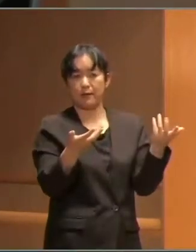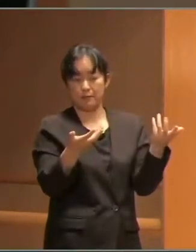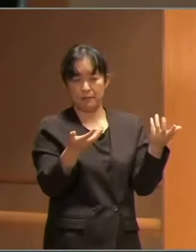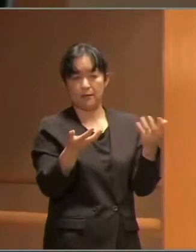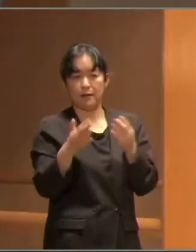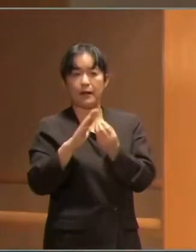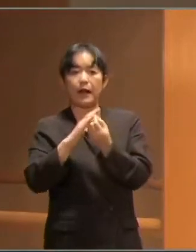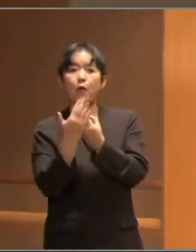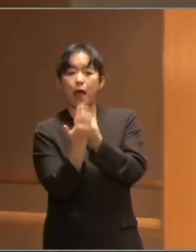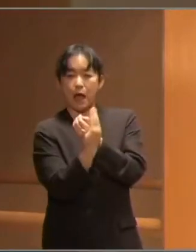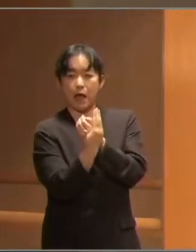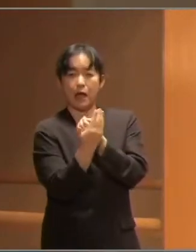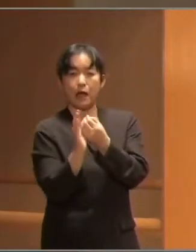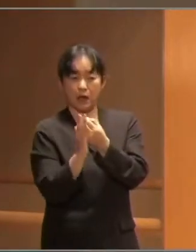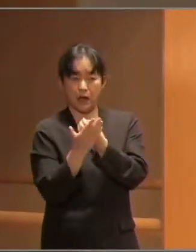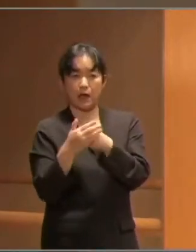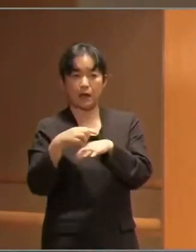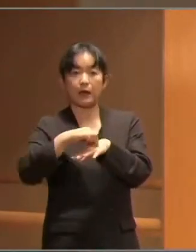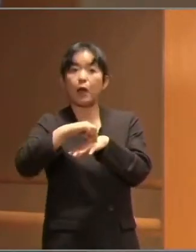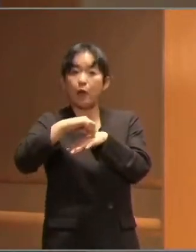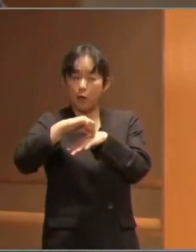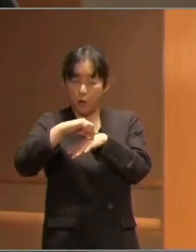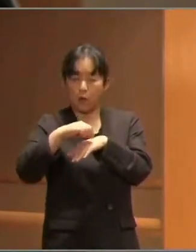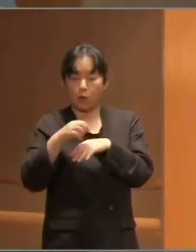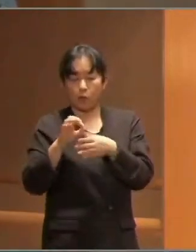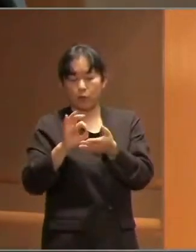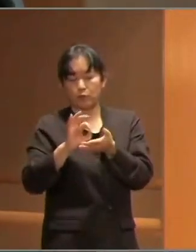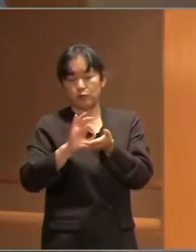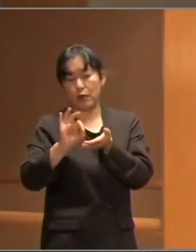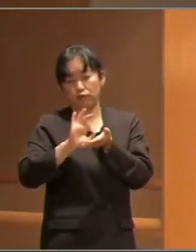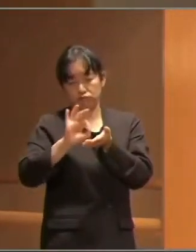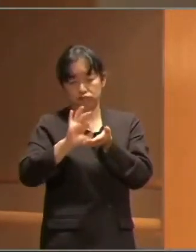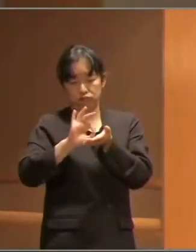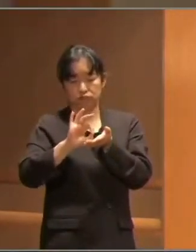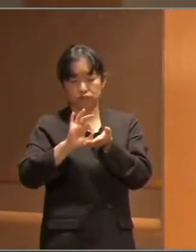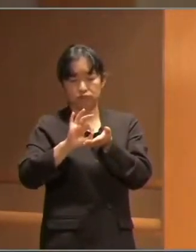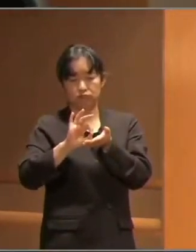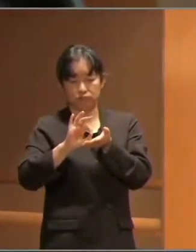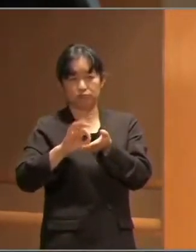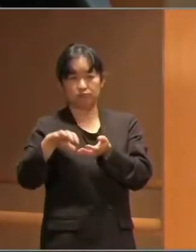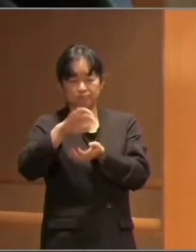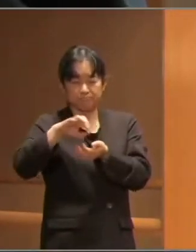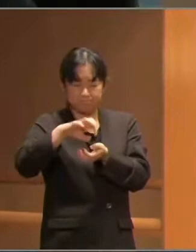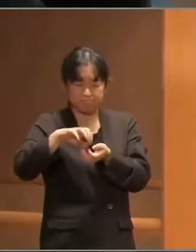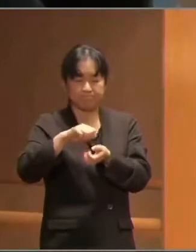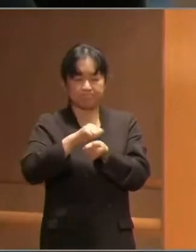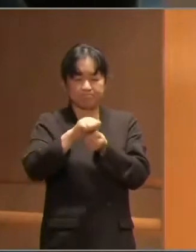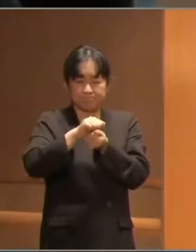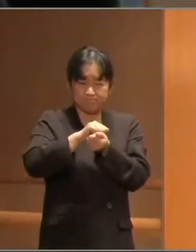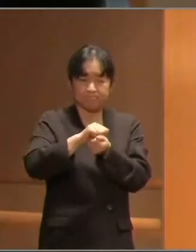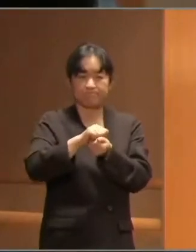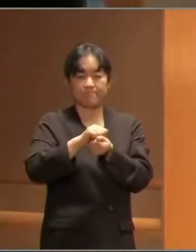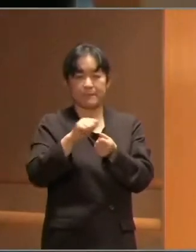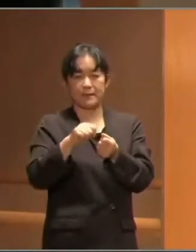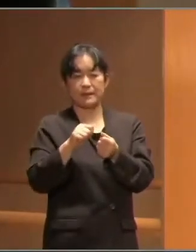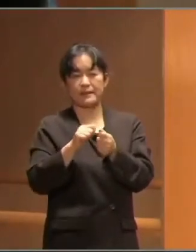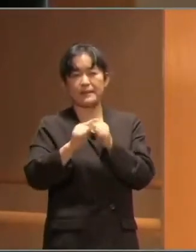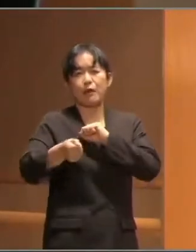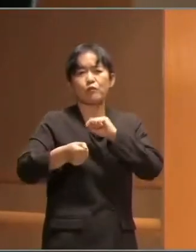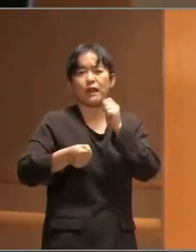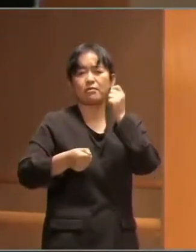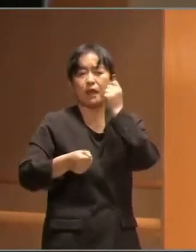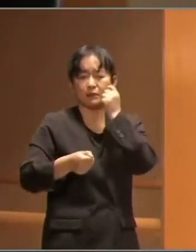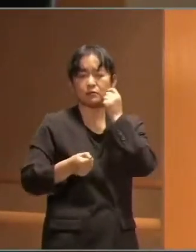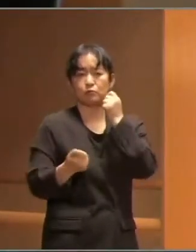Western paper. And by using bark, we can make use of the fiber, and even if you fold it hundreds